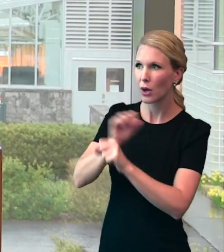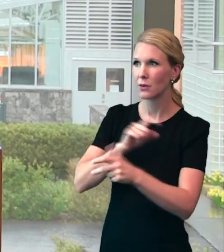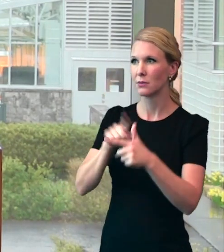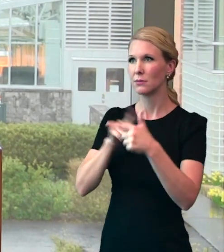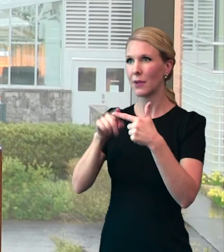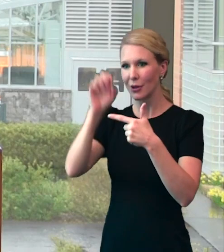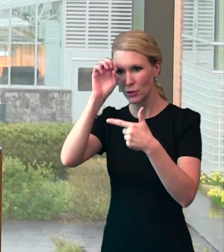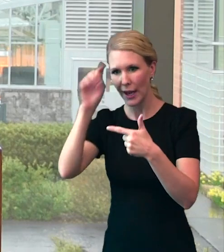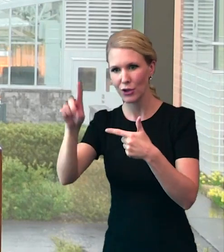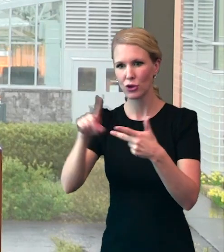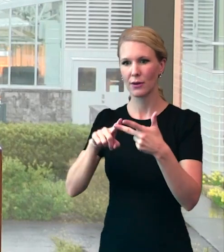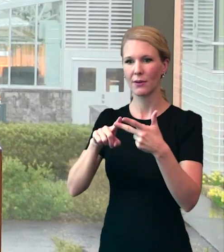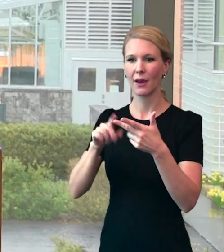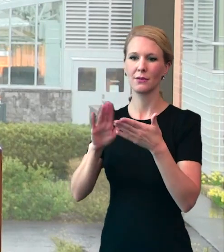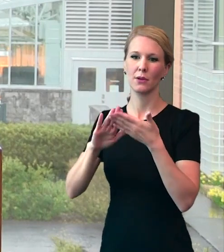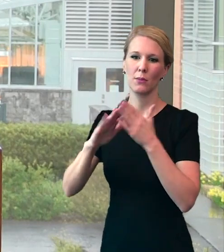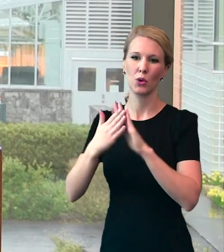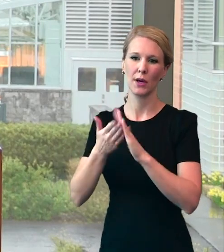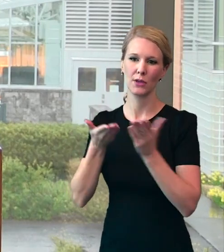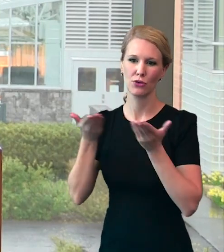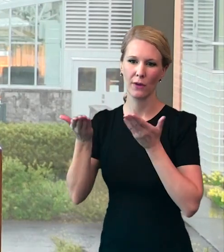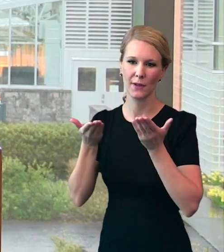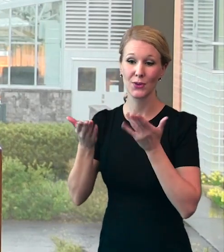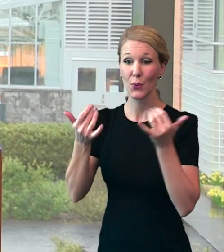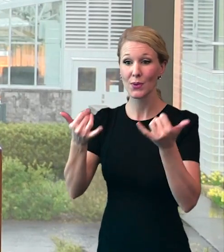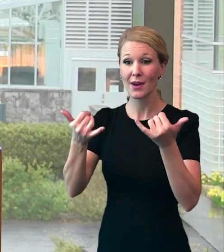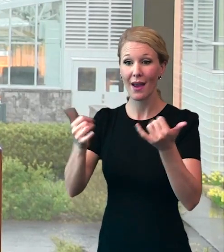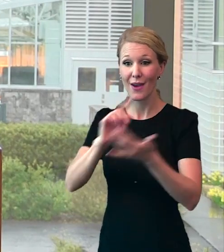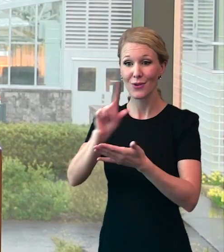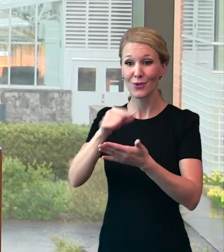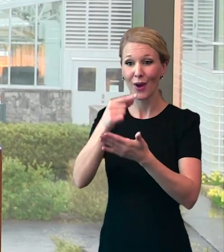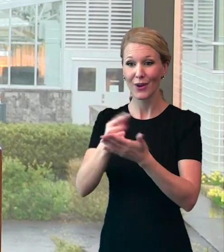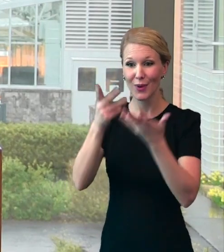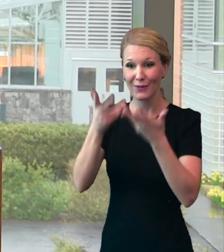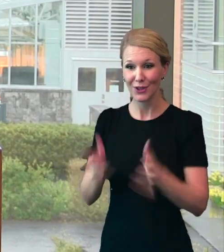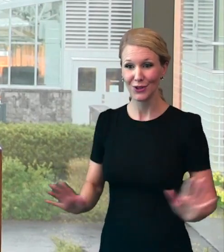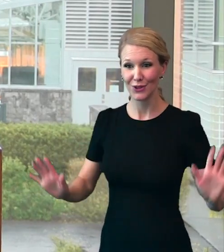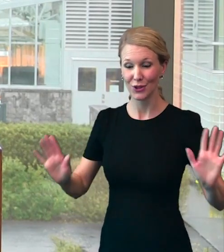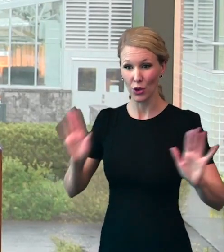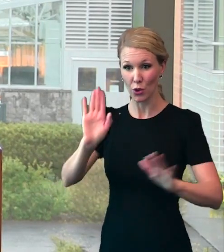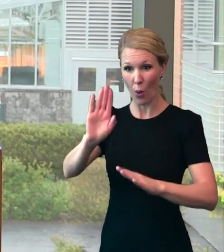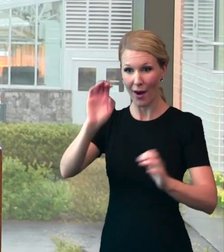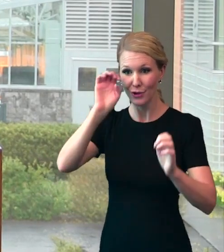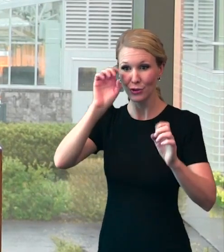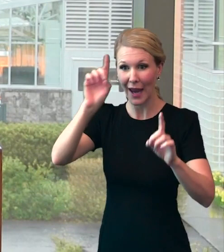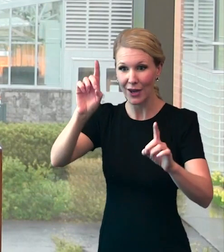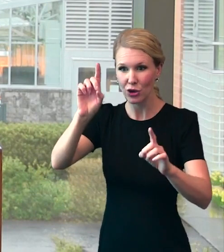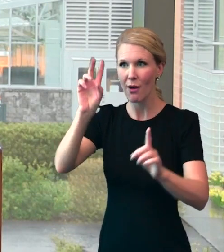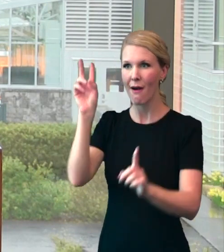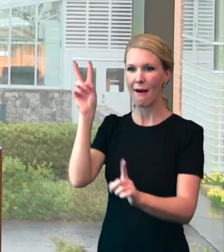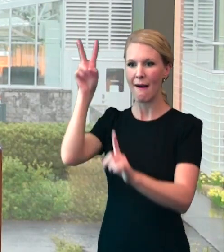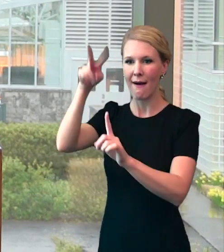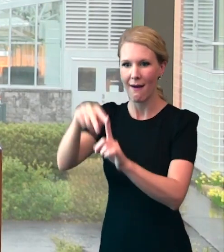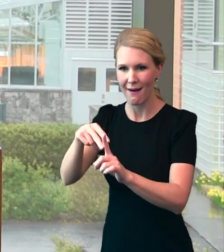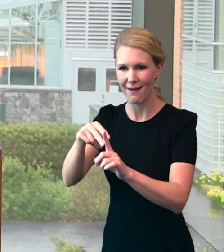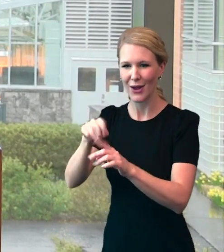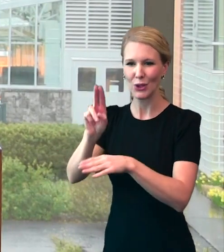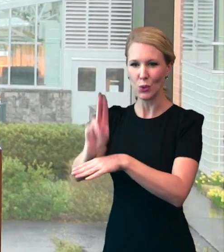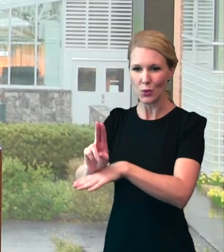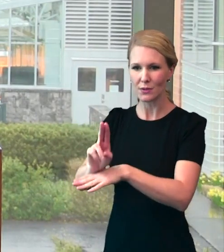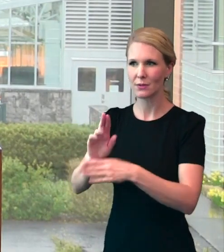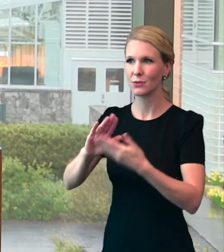service. As you graduate today, use your education to make our region stronger,